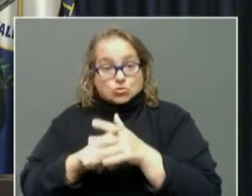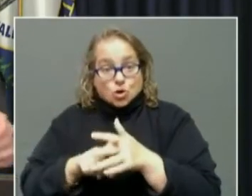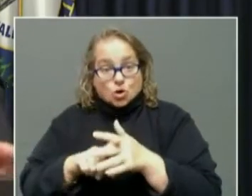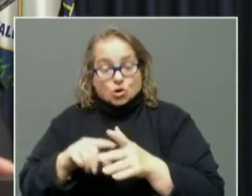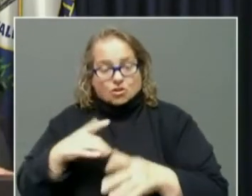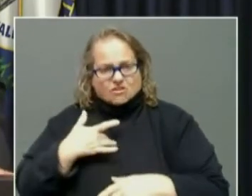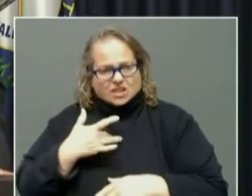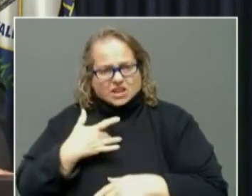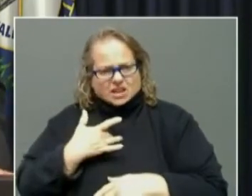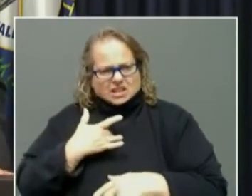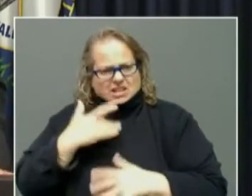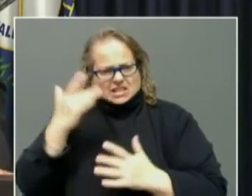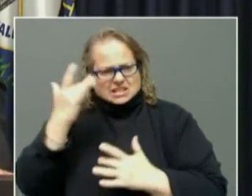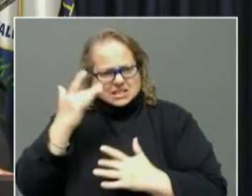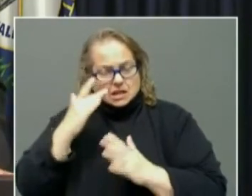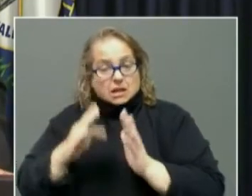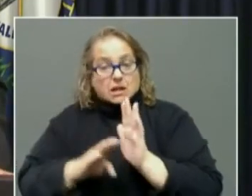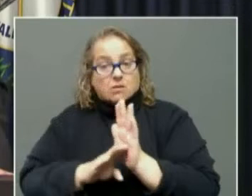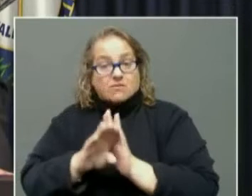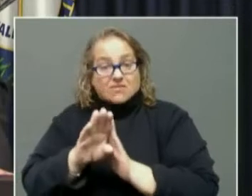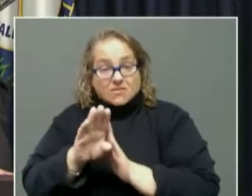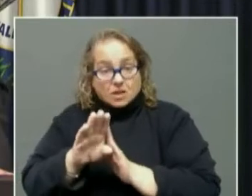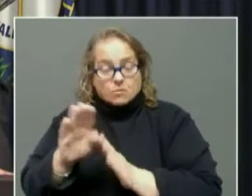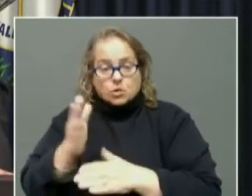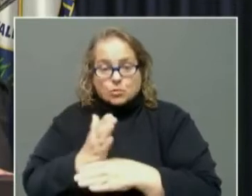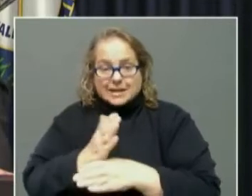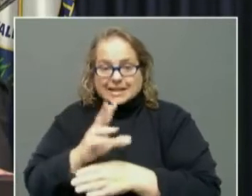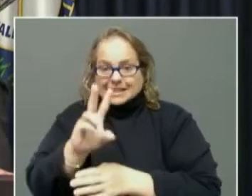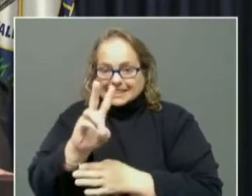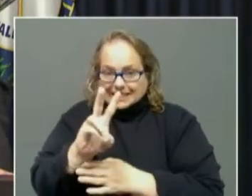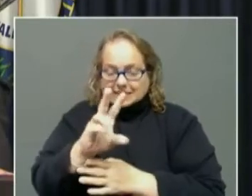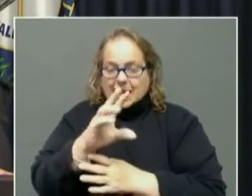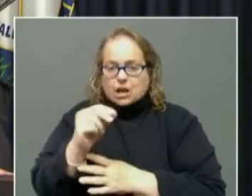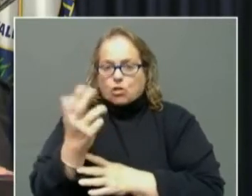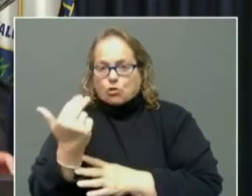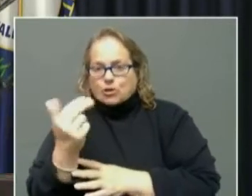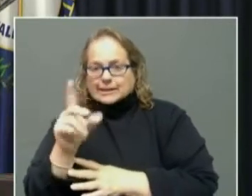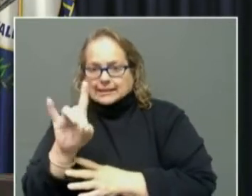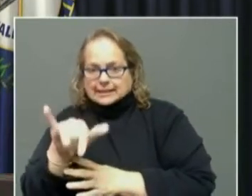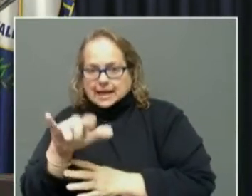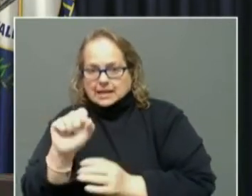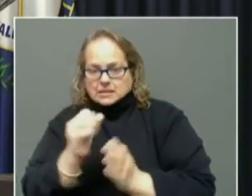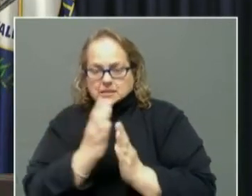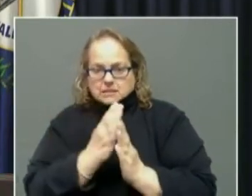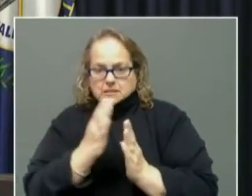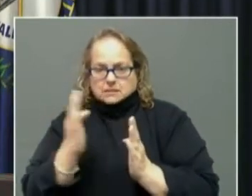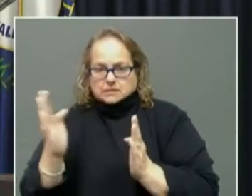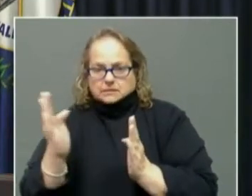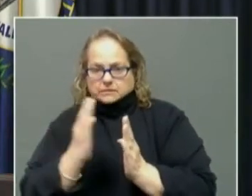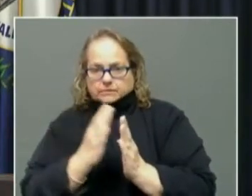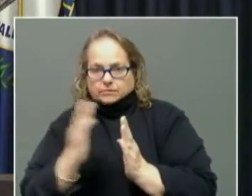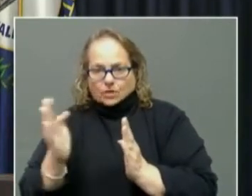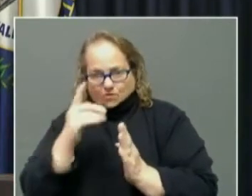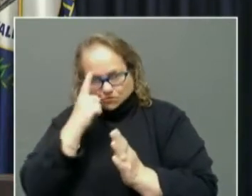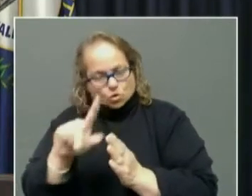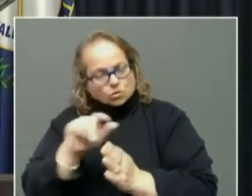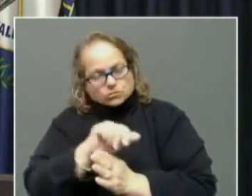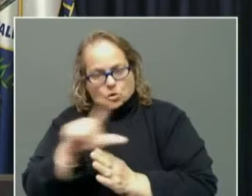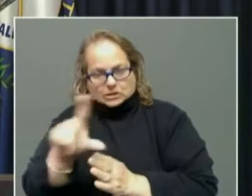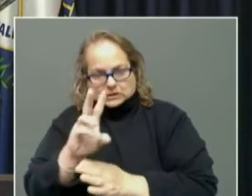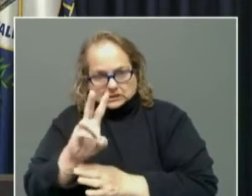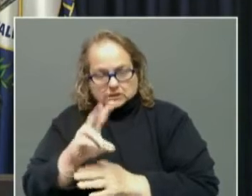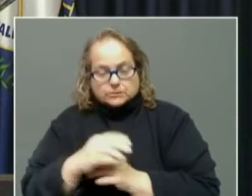when this developed, was between 6 and 13 days for each of them. We were